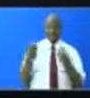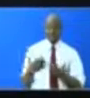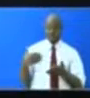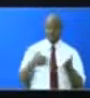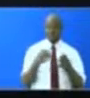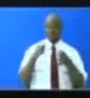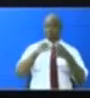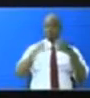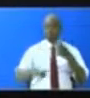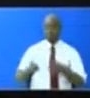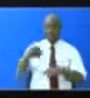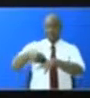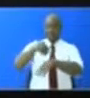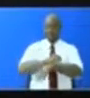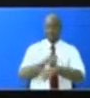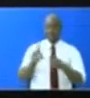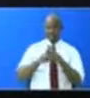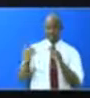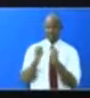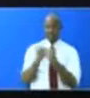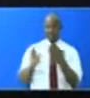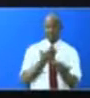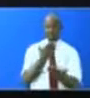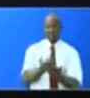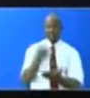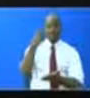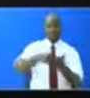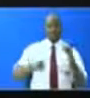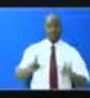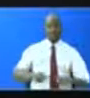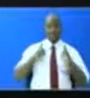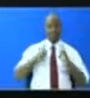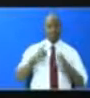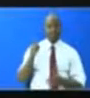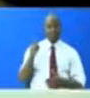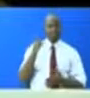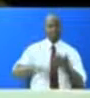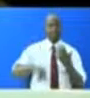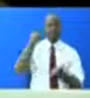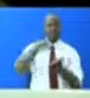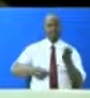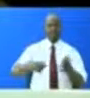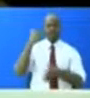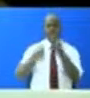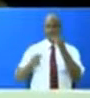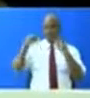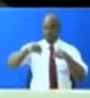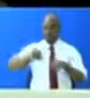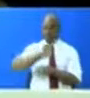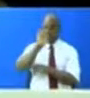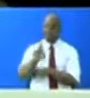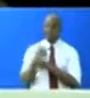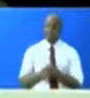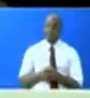tonight, Honorable Gachagua, to start to make your presentation on cost of living by first telling us, what is the cost of milk today?